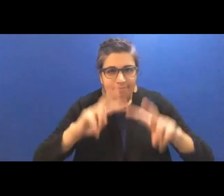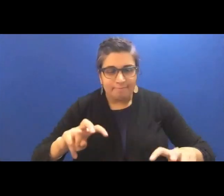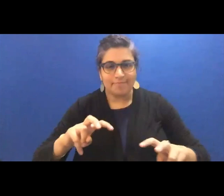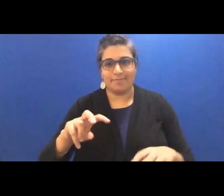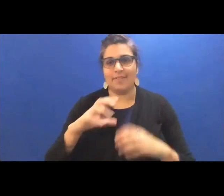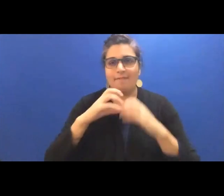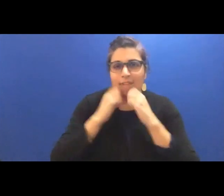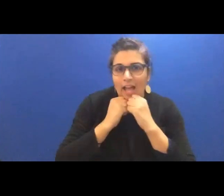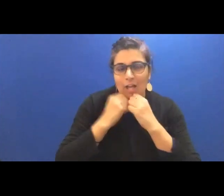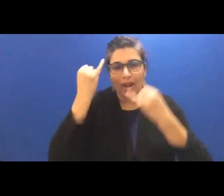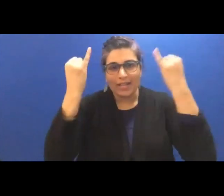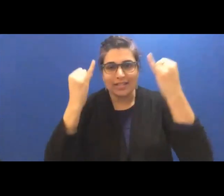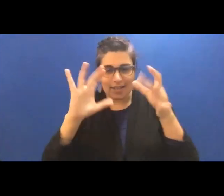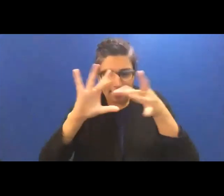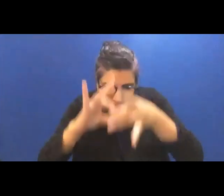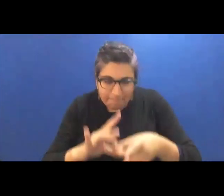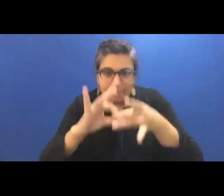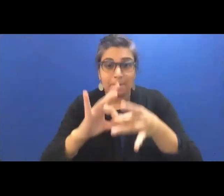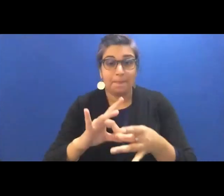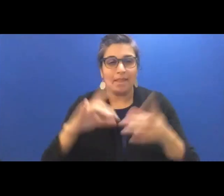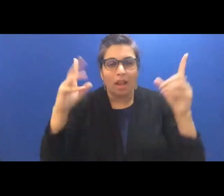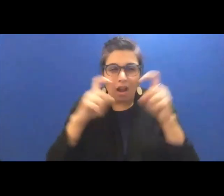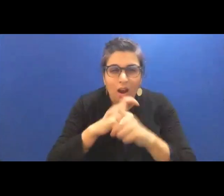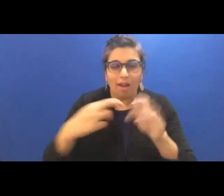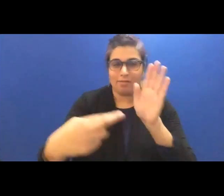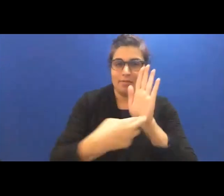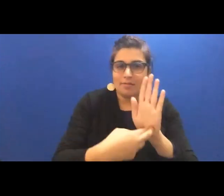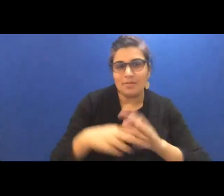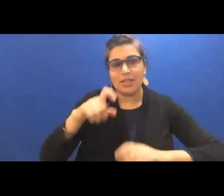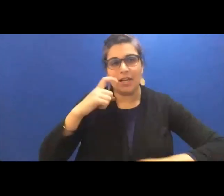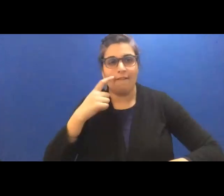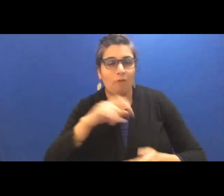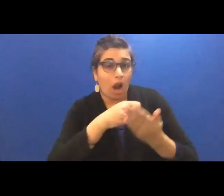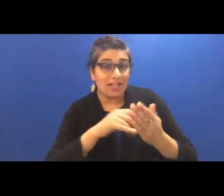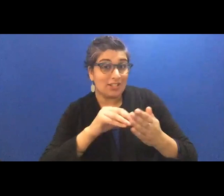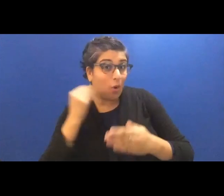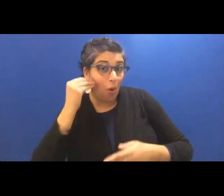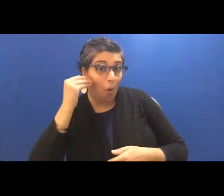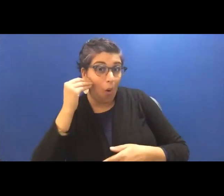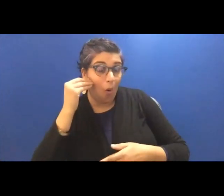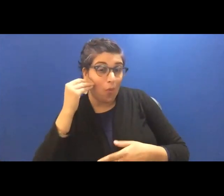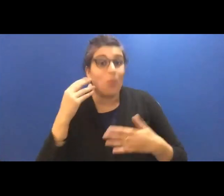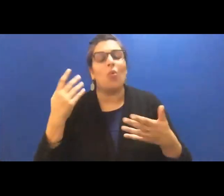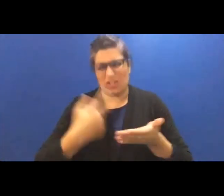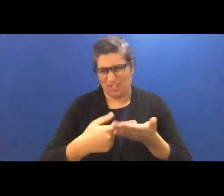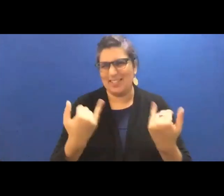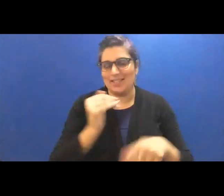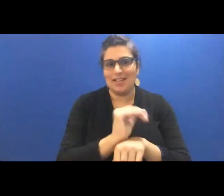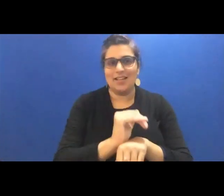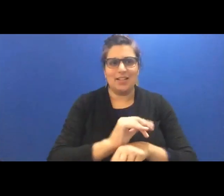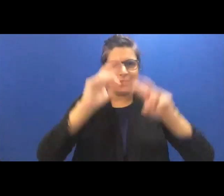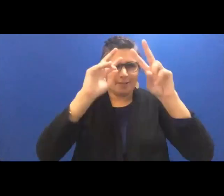workshop's mission. From the complexities of representation to the need for an artistic home, which we'll discuss tonight, to interrogating